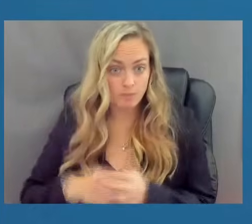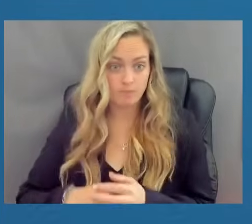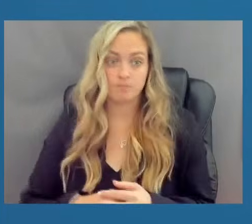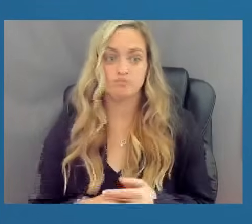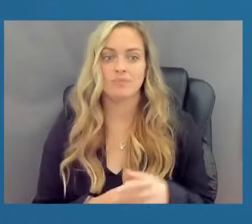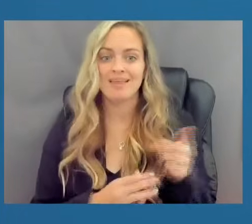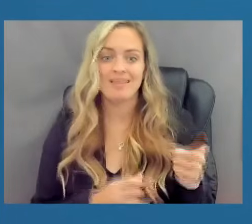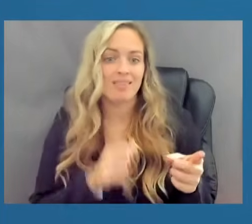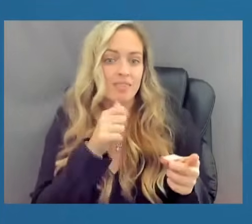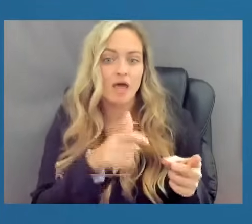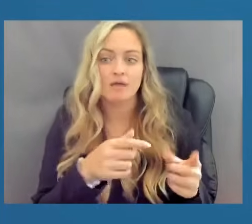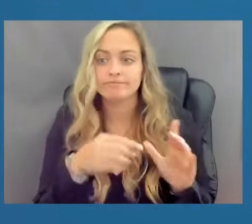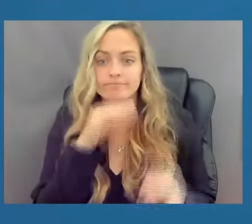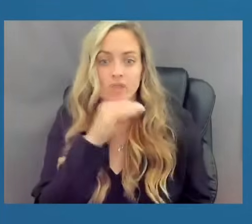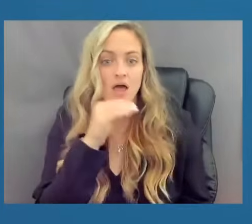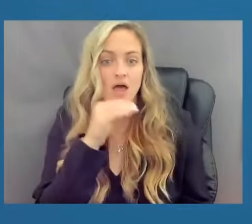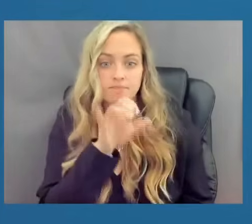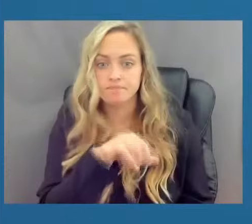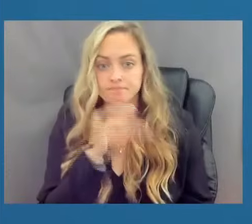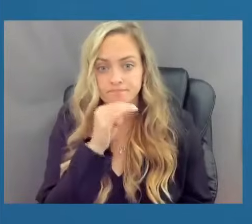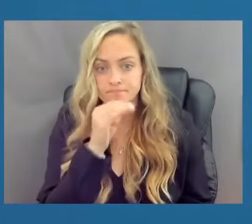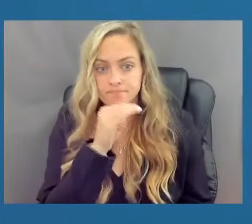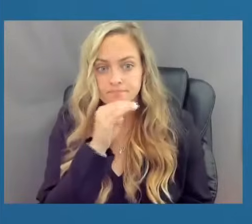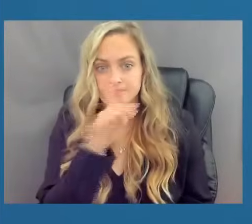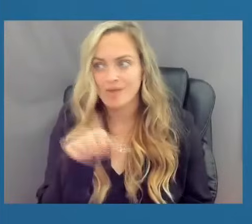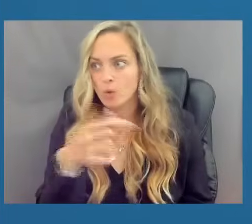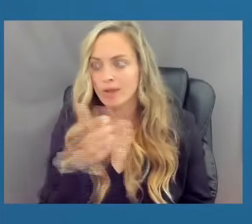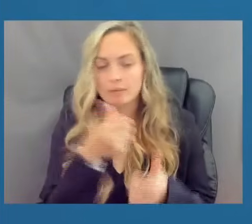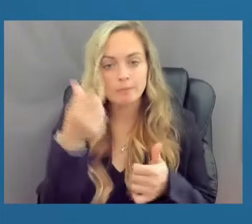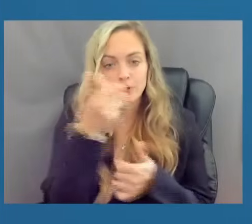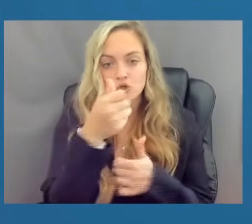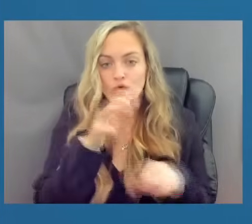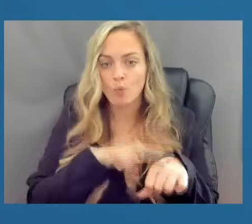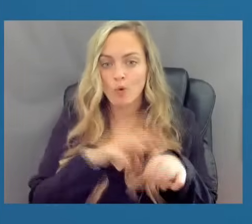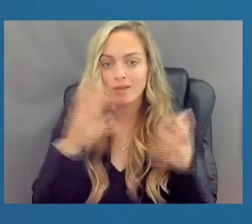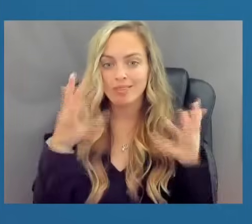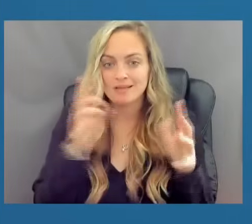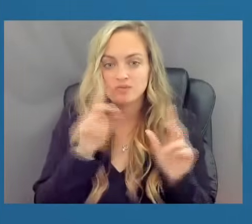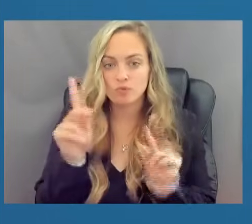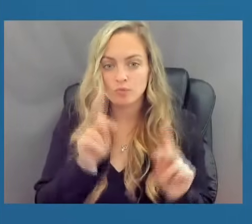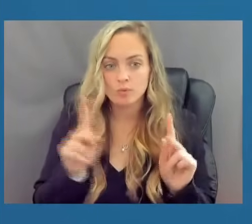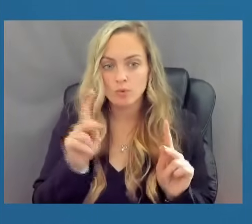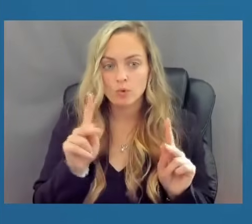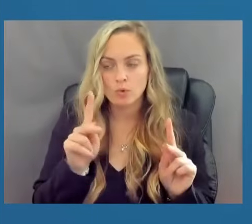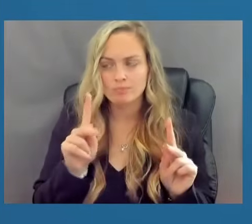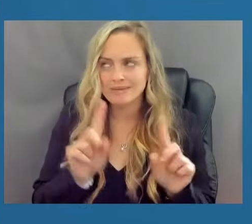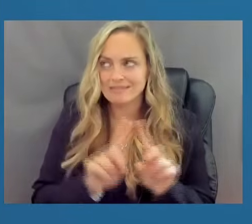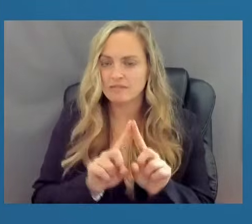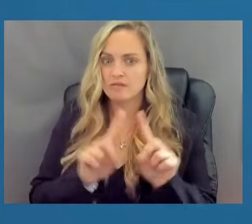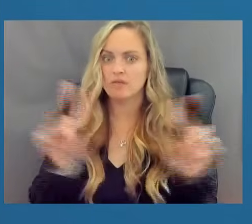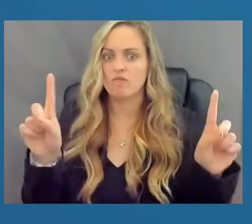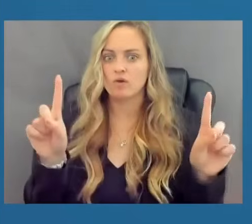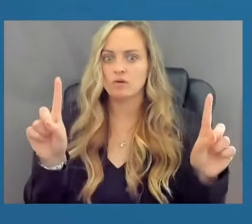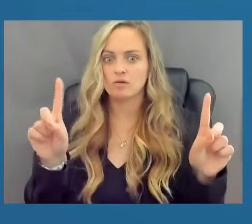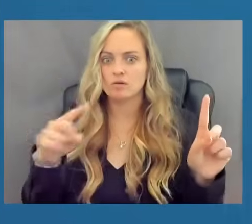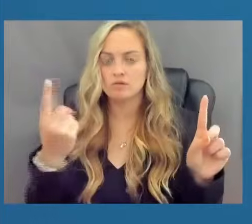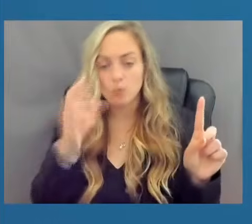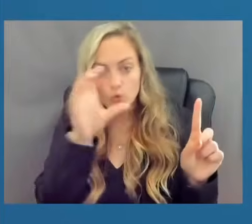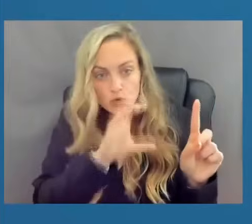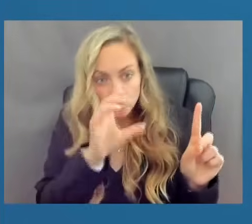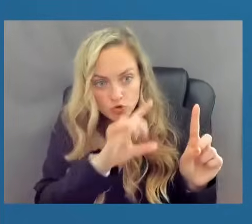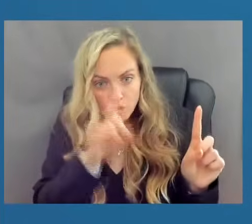not the truth. It turned out that they had only had administrative warrants for individuals. And there's a vast difference between someone you're searching for